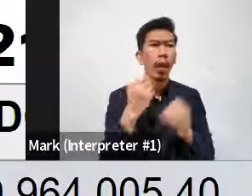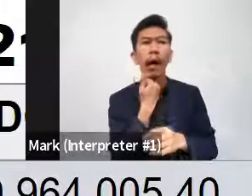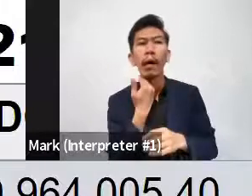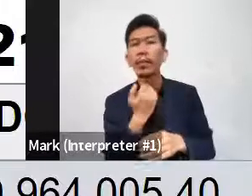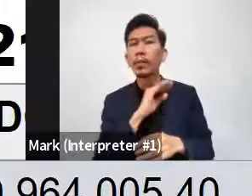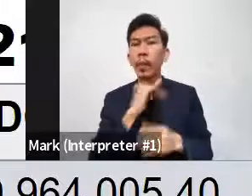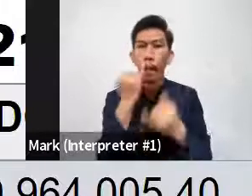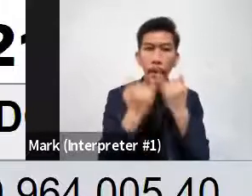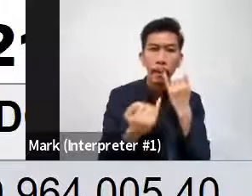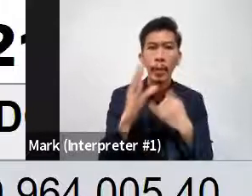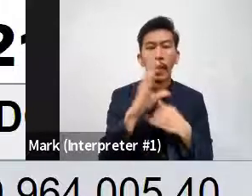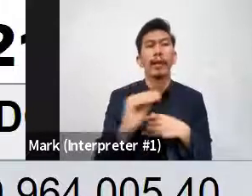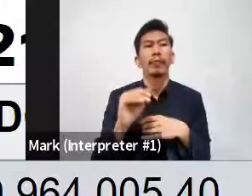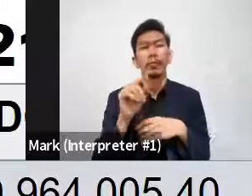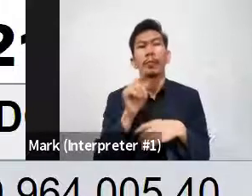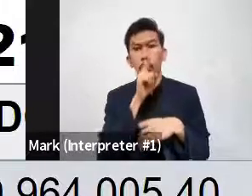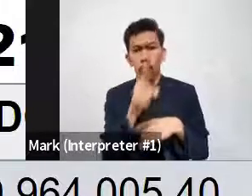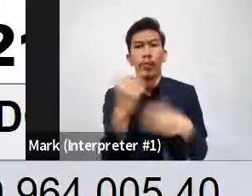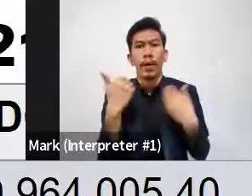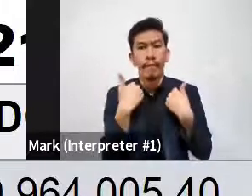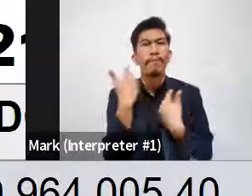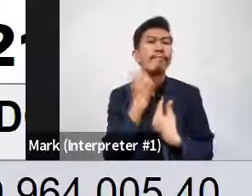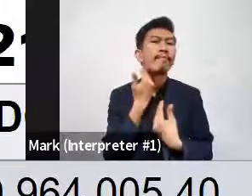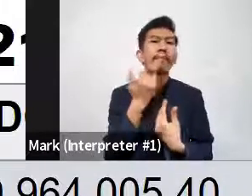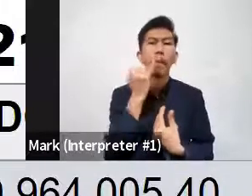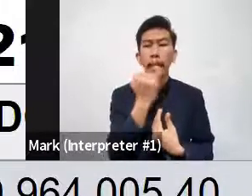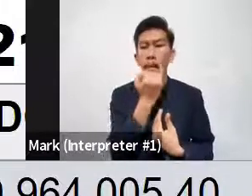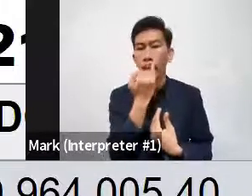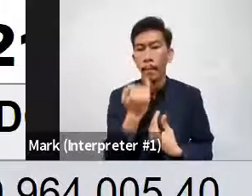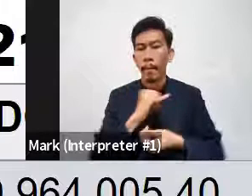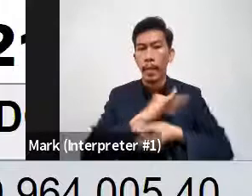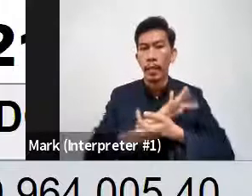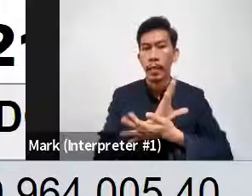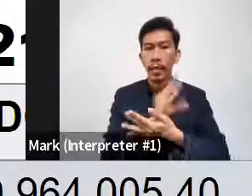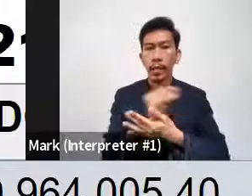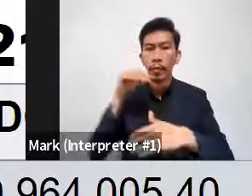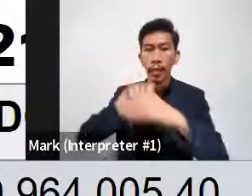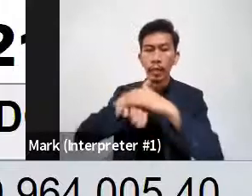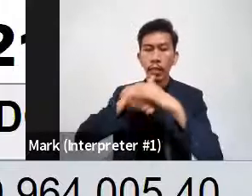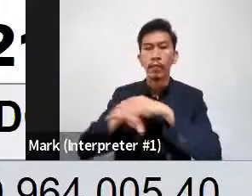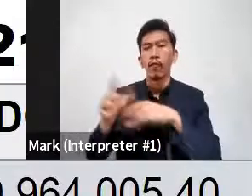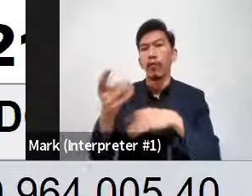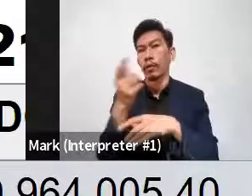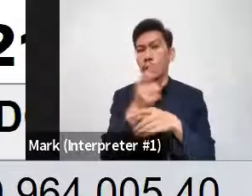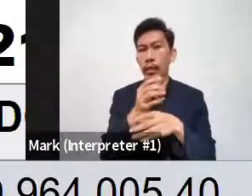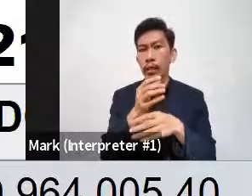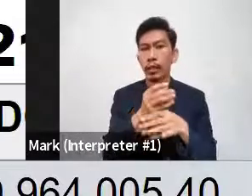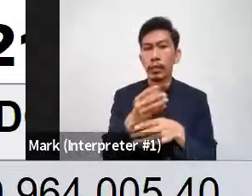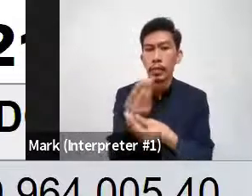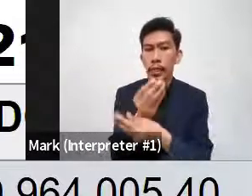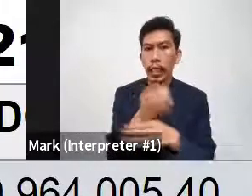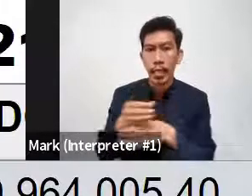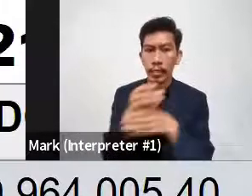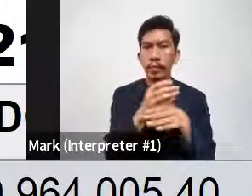symptomatic, and access to treatment for our patients. So the first one is we need